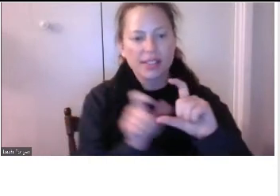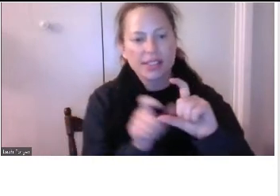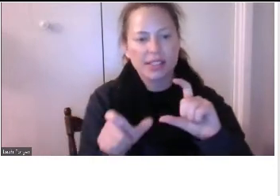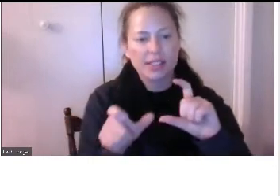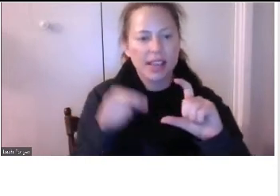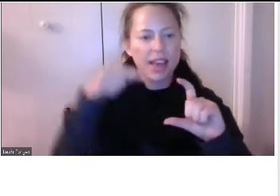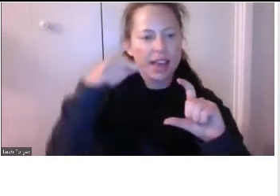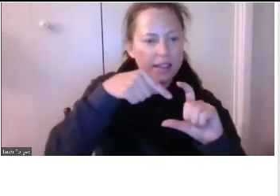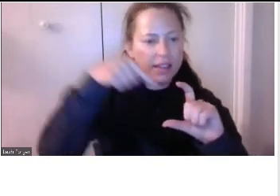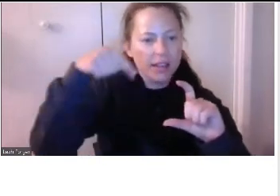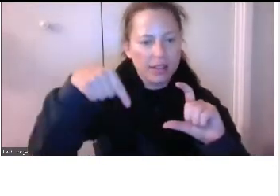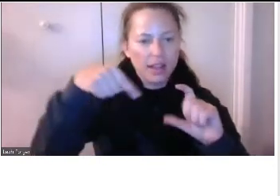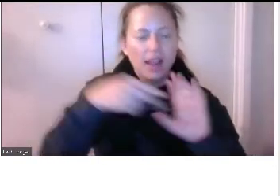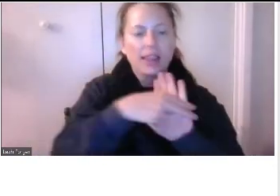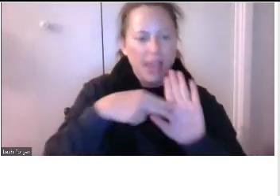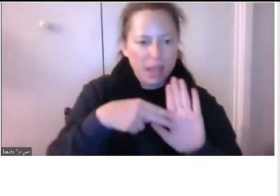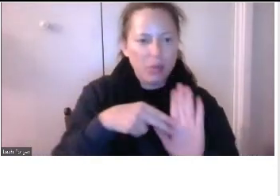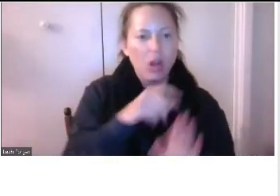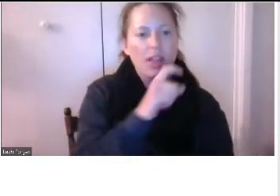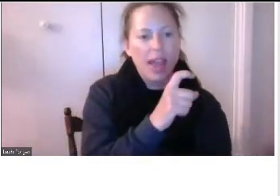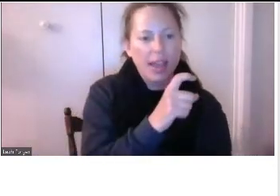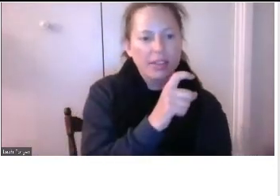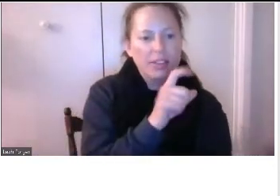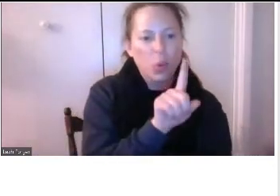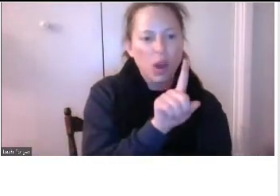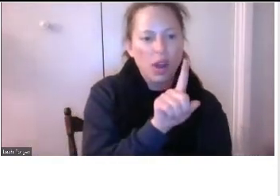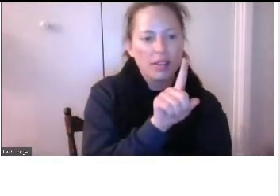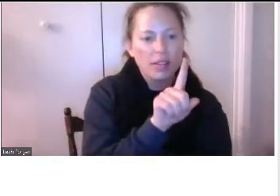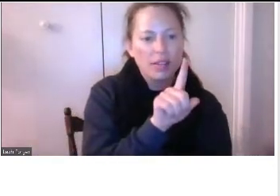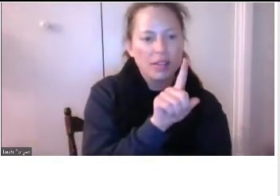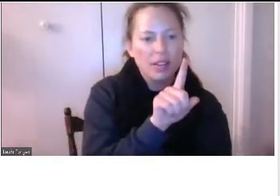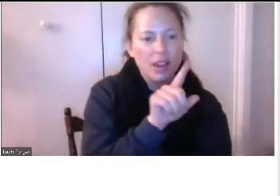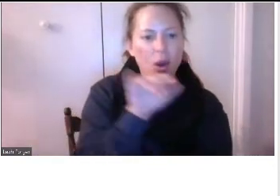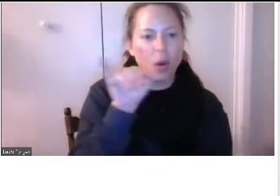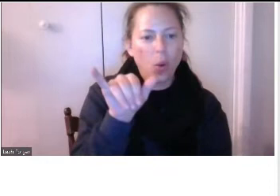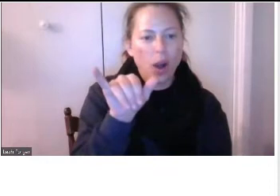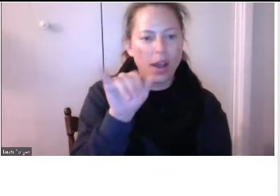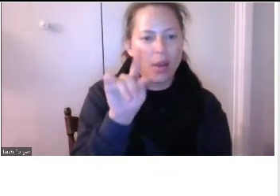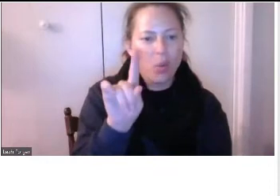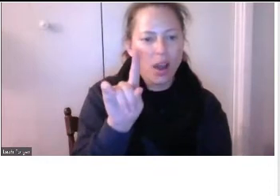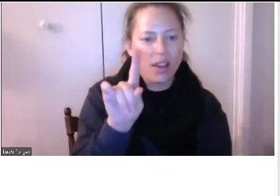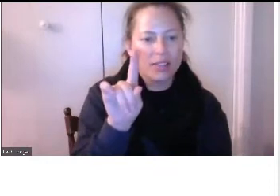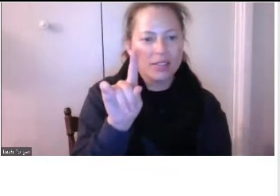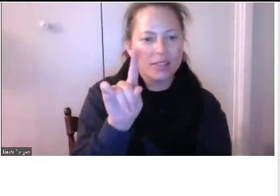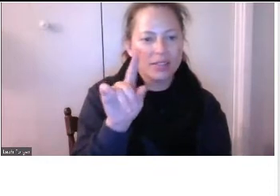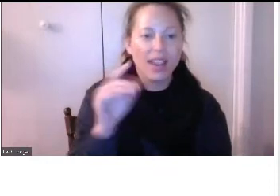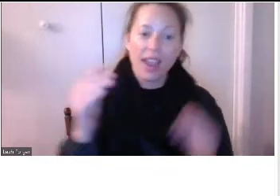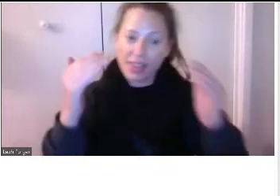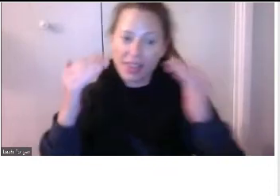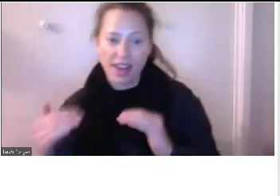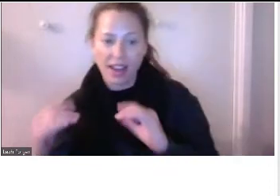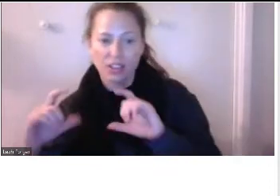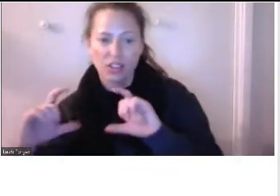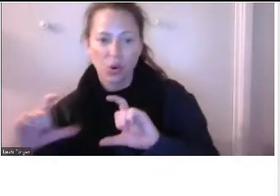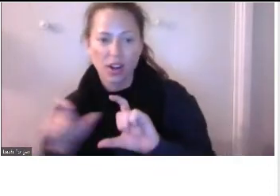y1, x2, y2, so that you don't put the wrong number in the wrong spot.